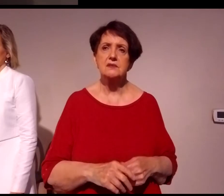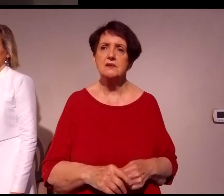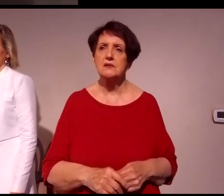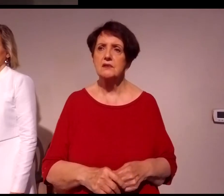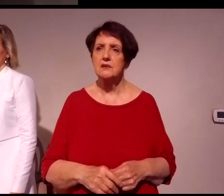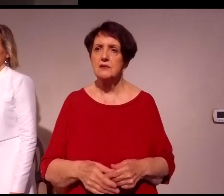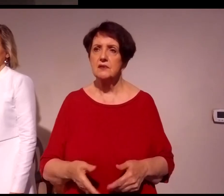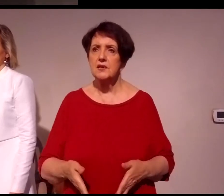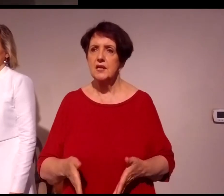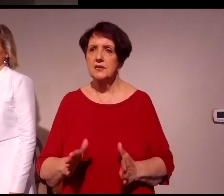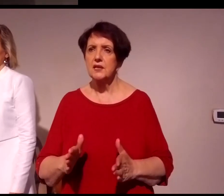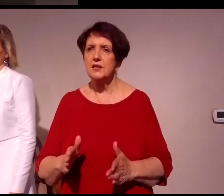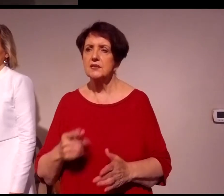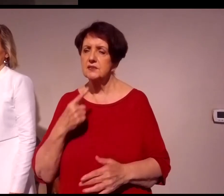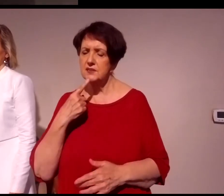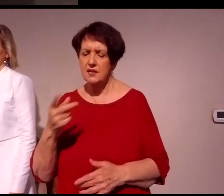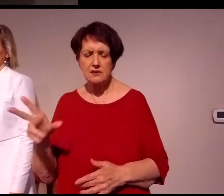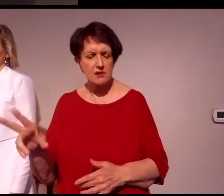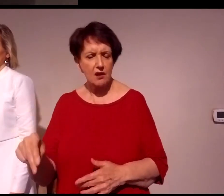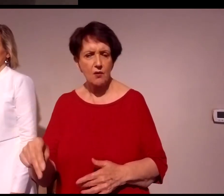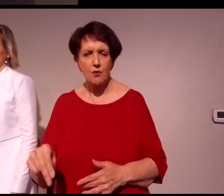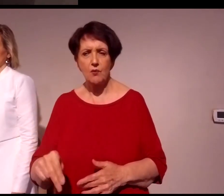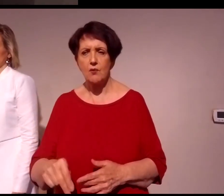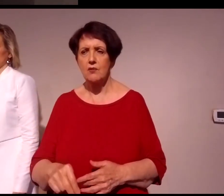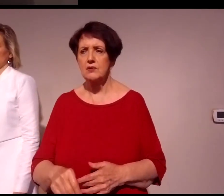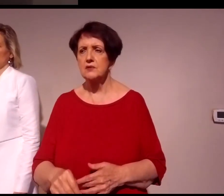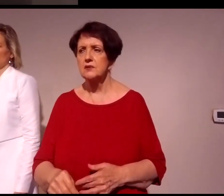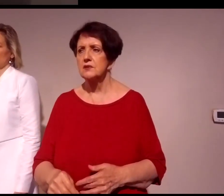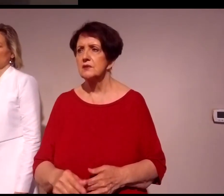And let us say no.